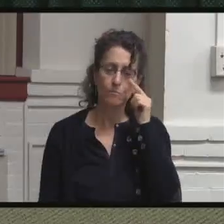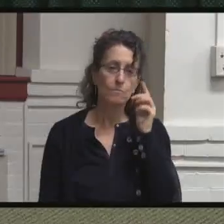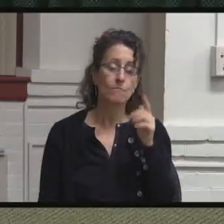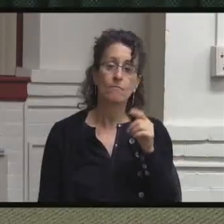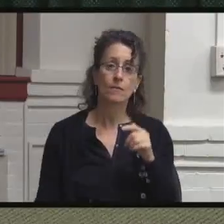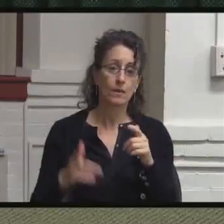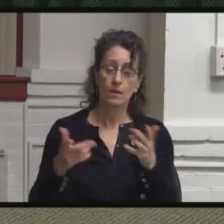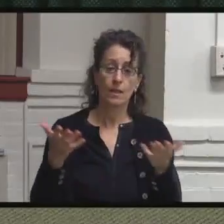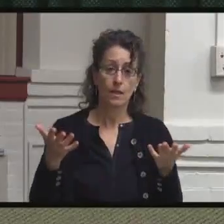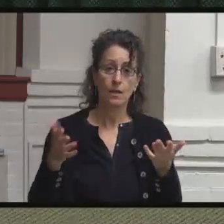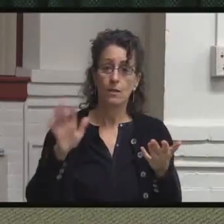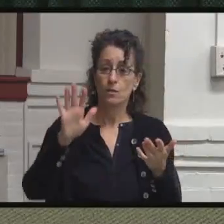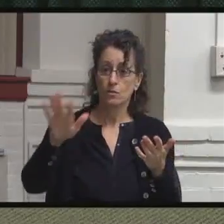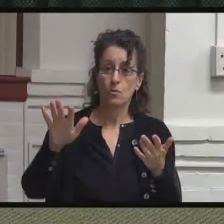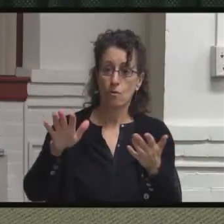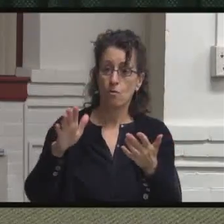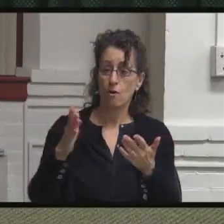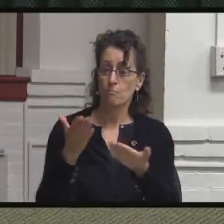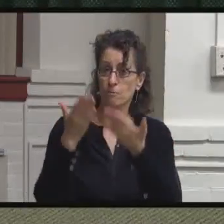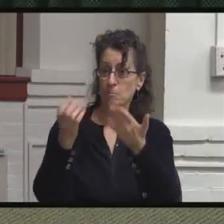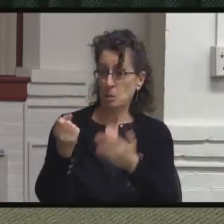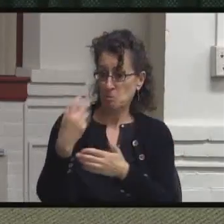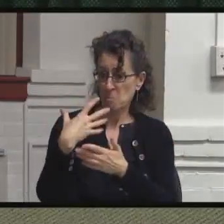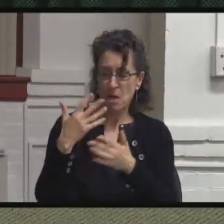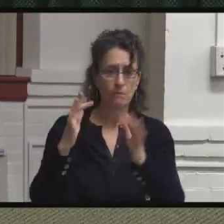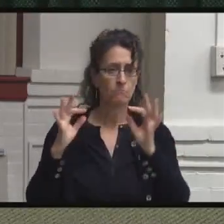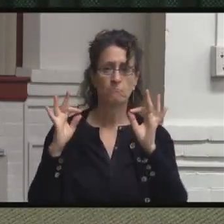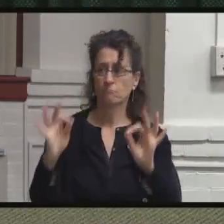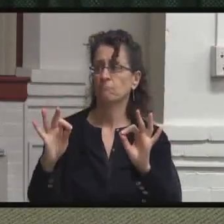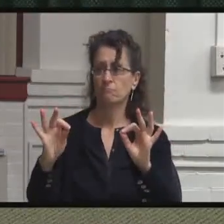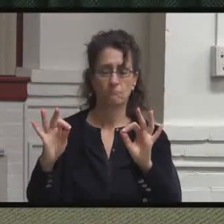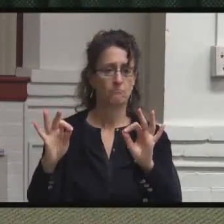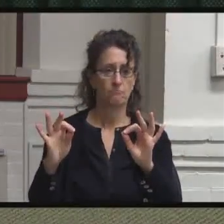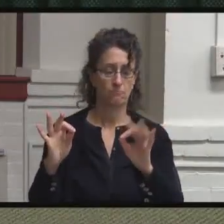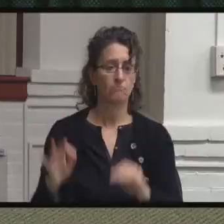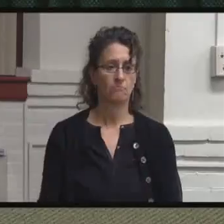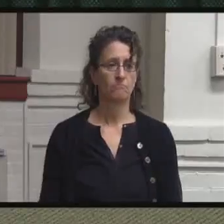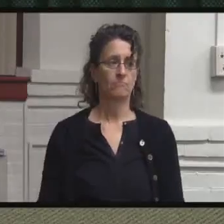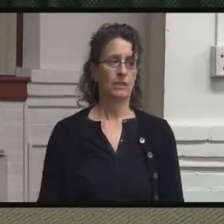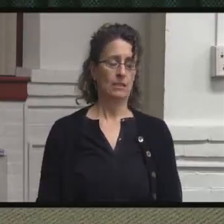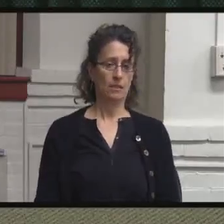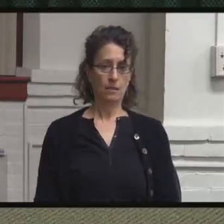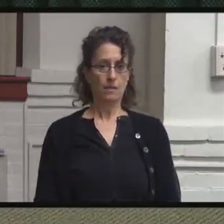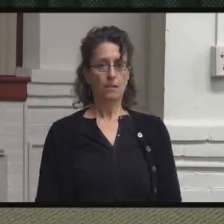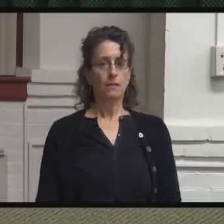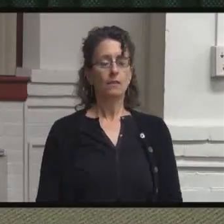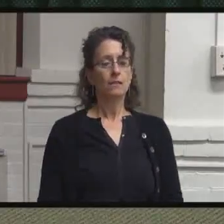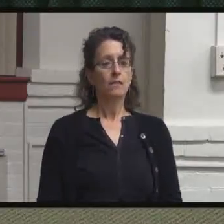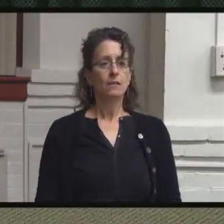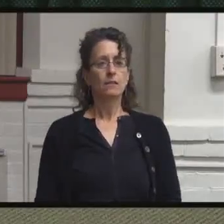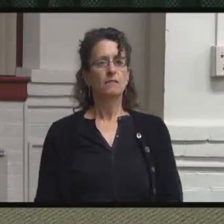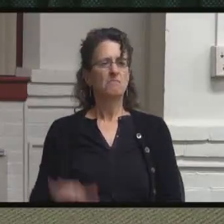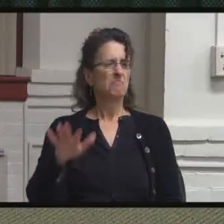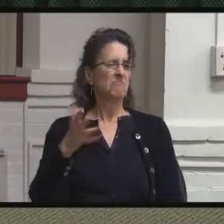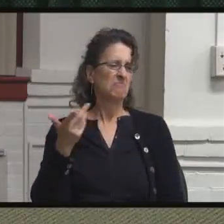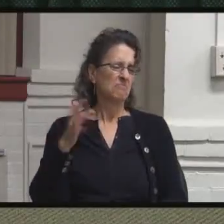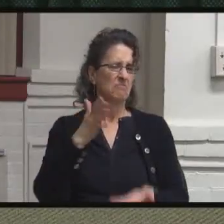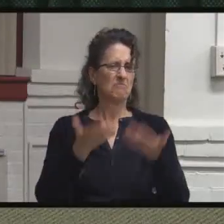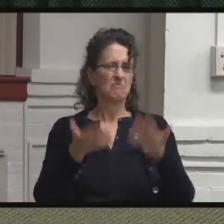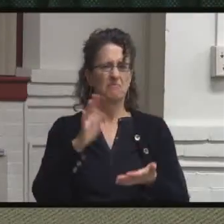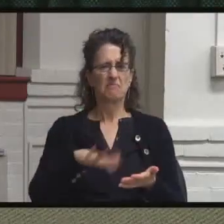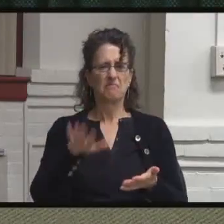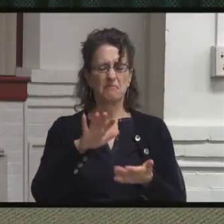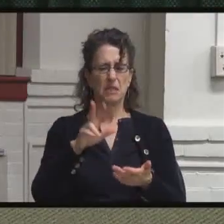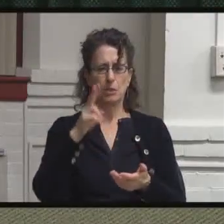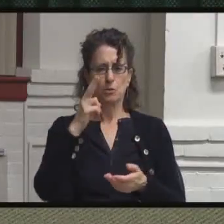in at the price that they did. There was a recommendation about 2 years ago, as I recall, for